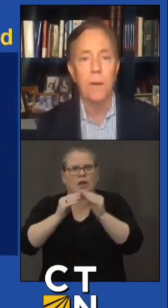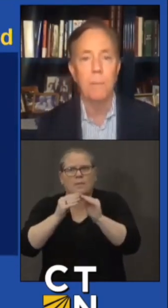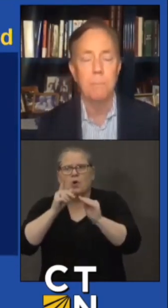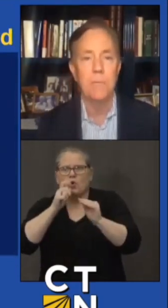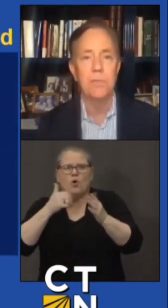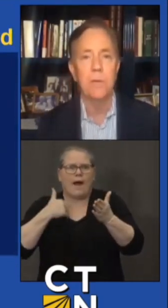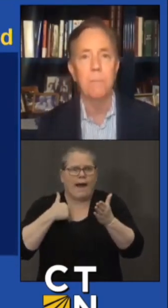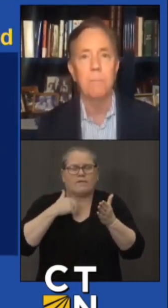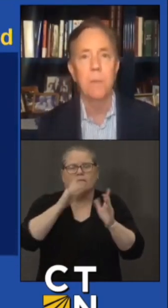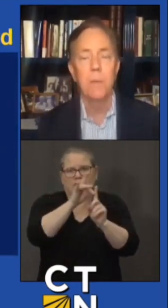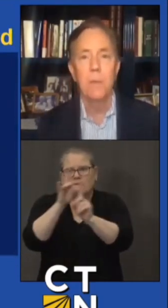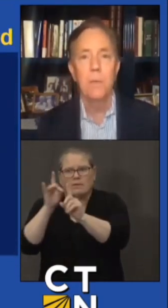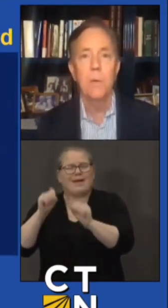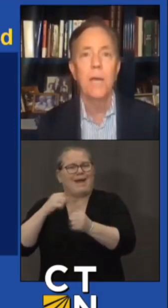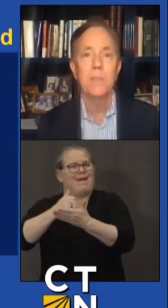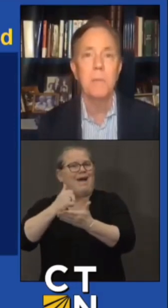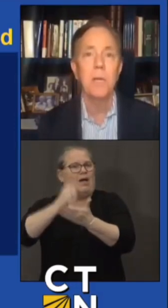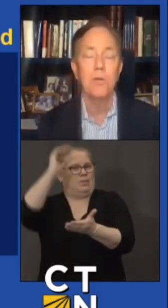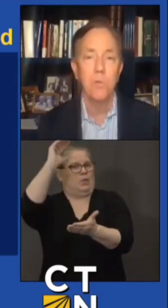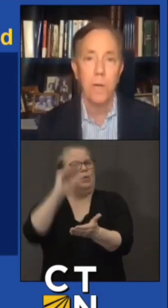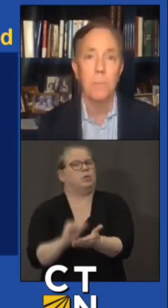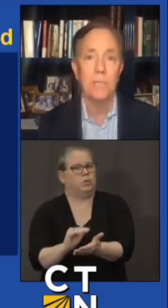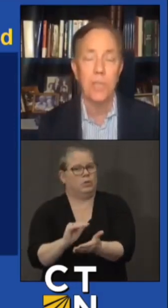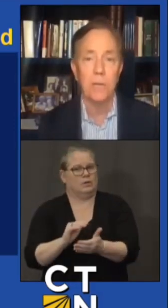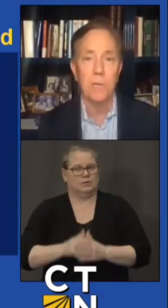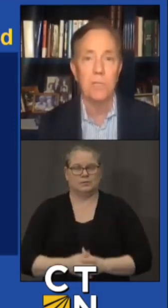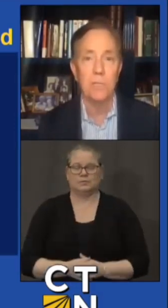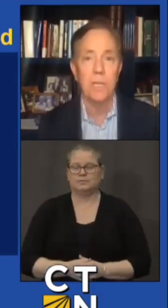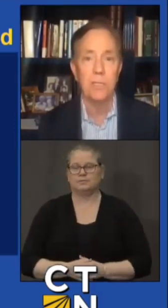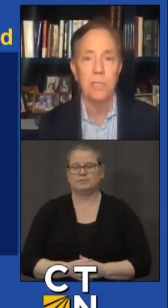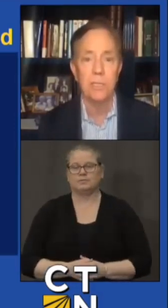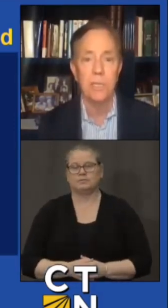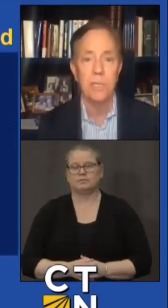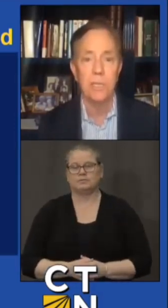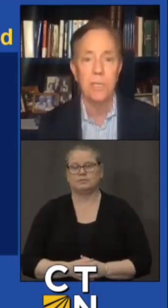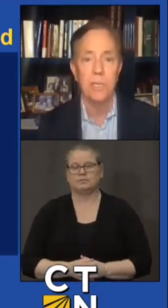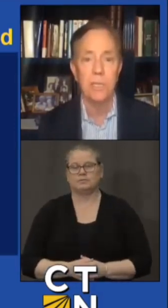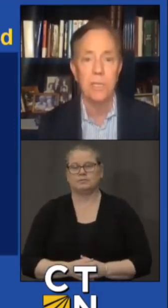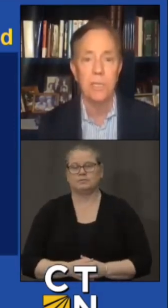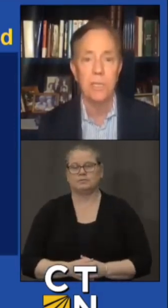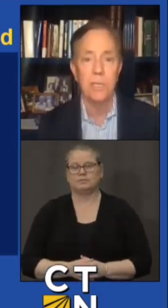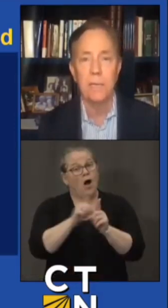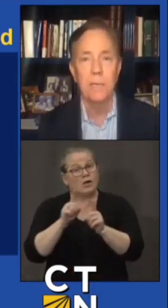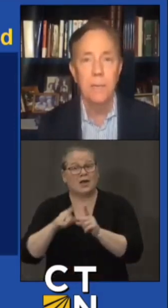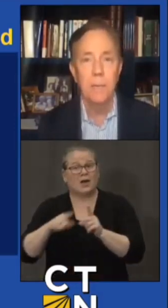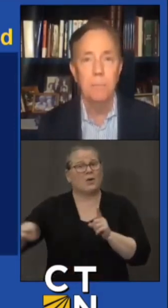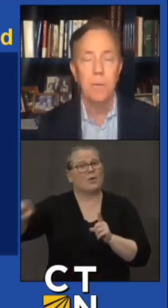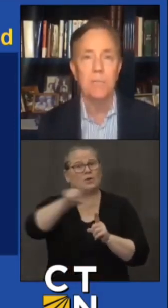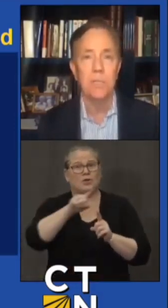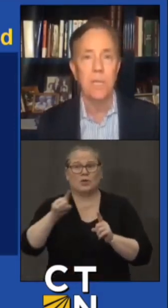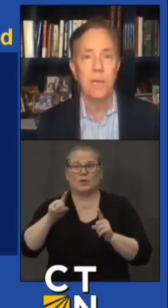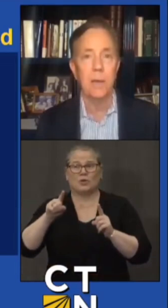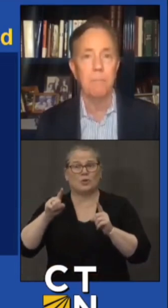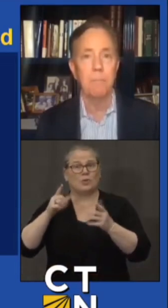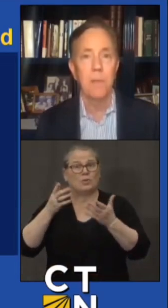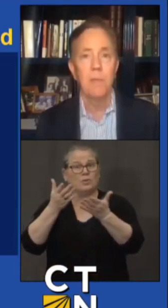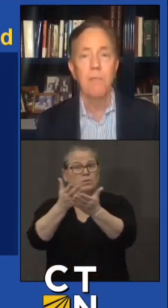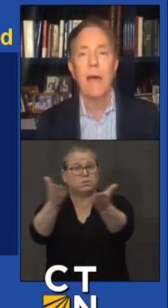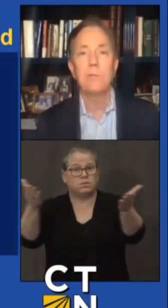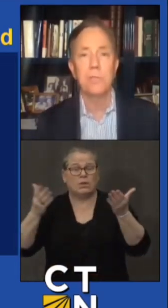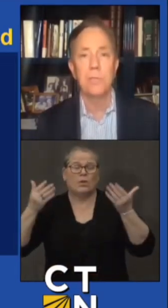open it up, is you guys have been incredibly generous. It's not just Step Up Connecticut, but it's